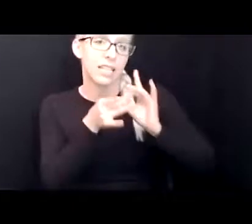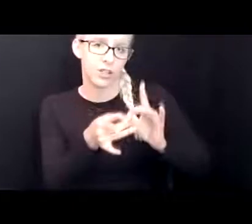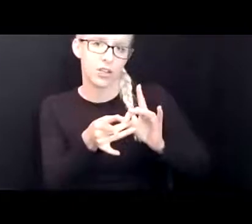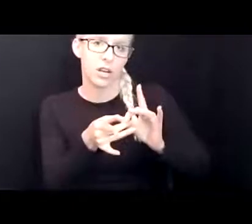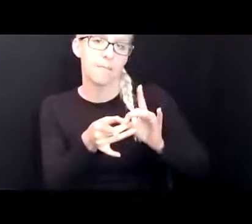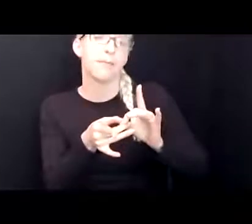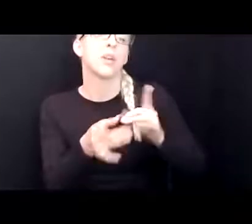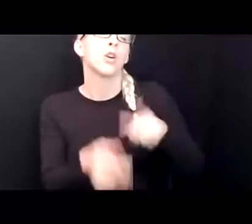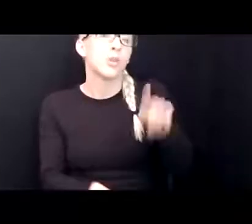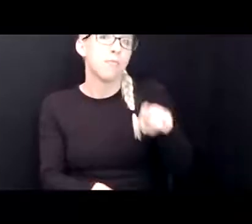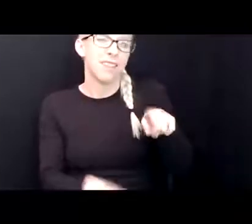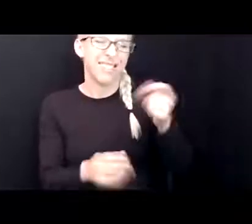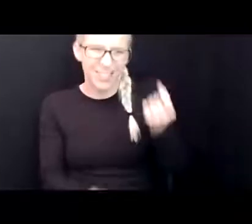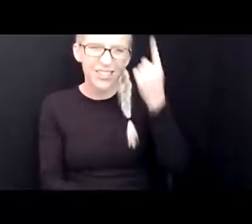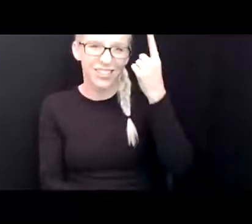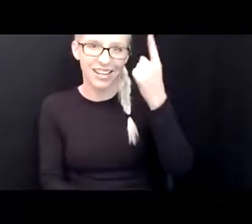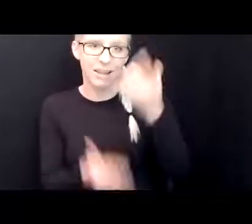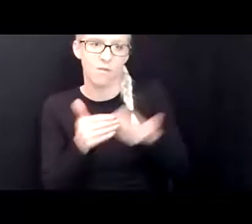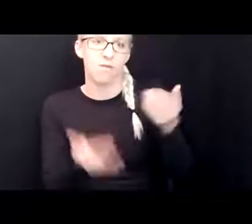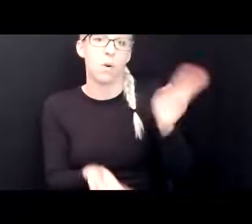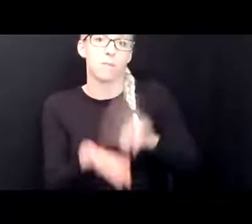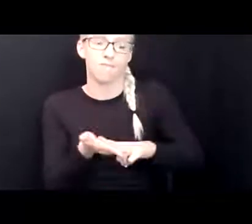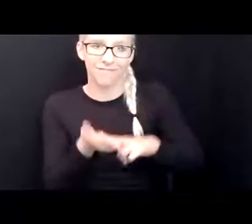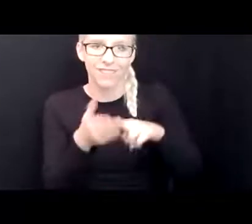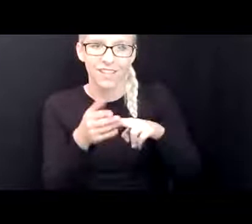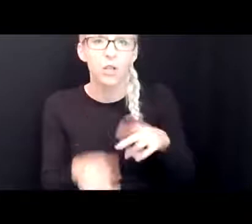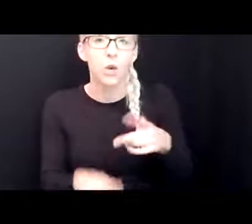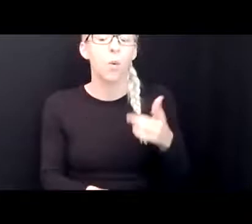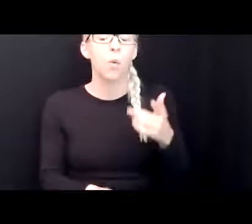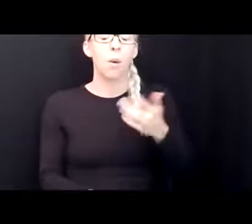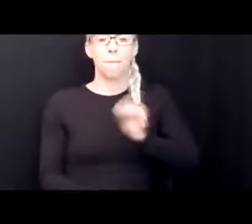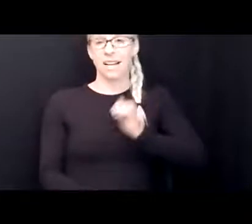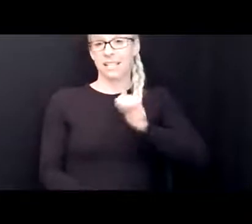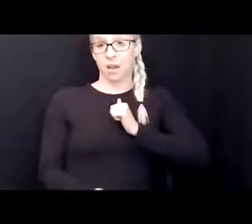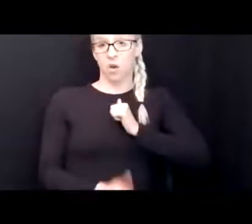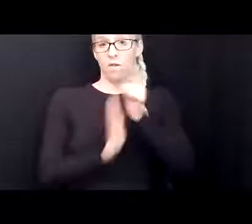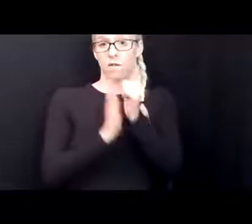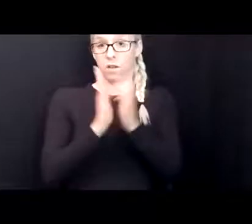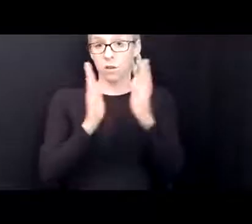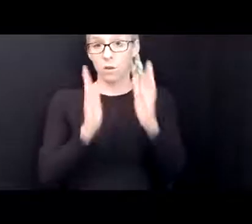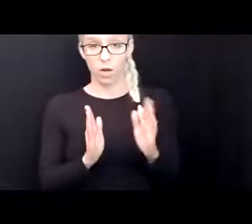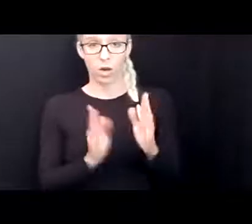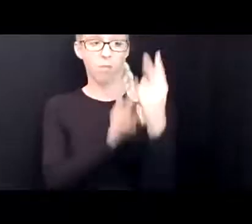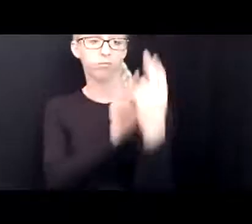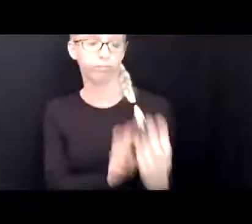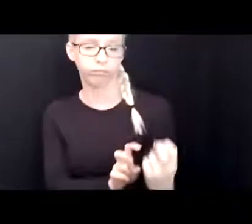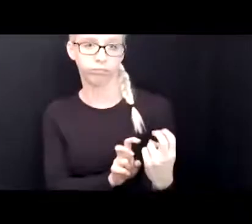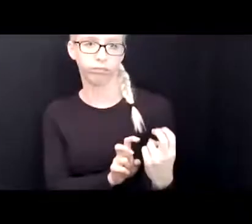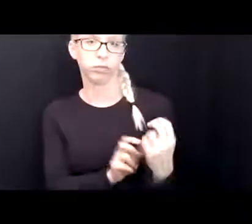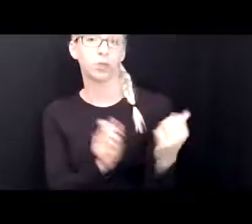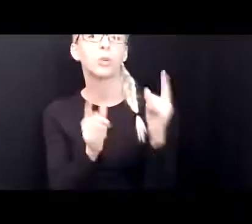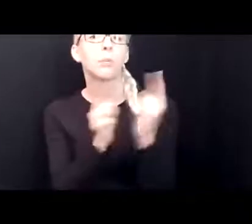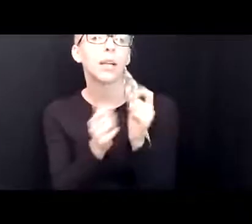entering into. And that's normally a determination that as an attorney I would make, meeting with that young adult. And I've had plenty young adults